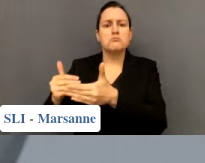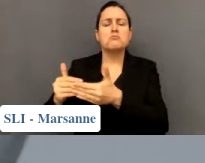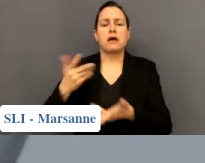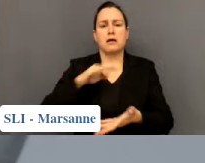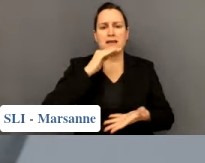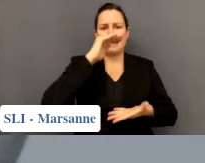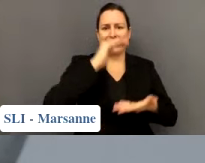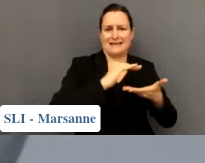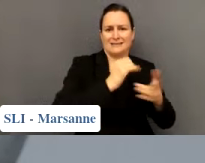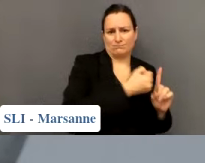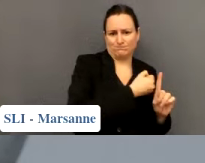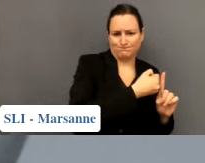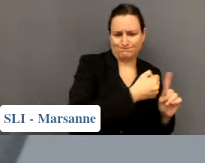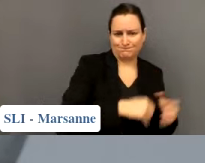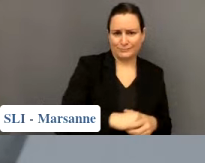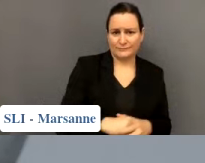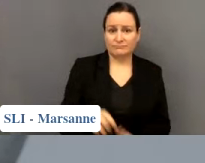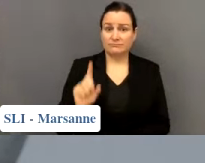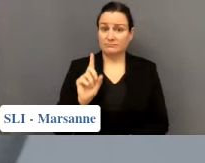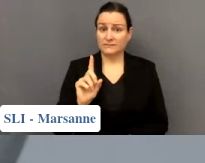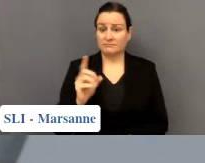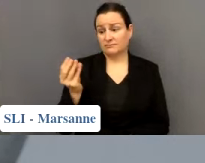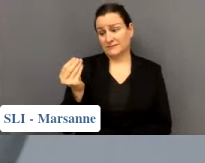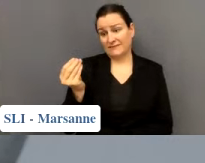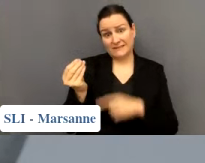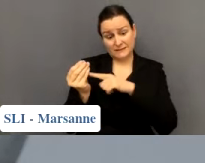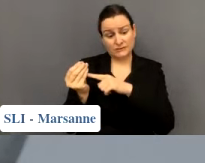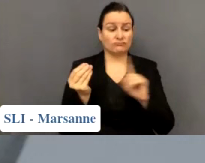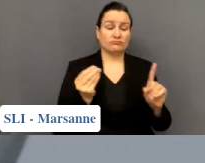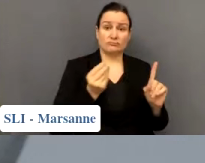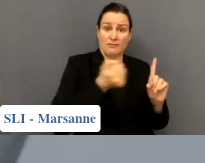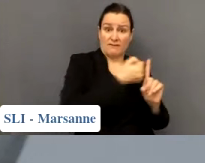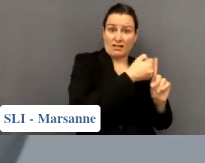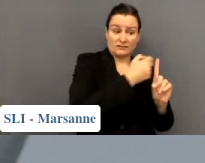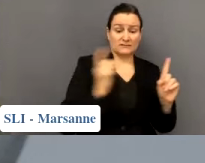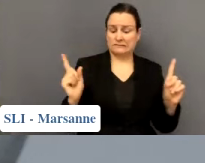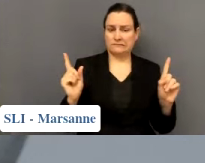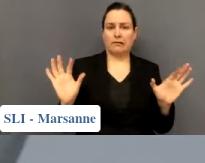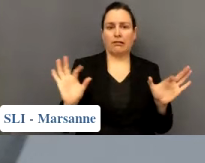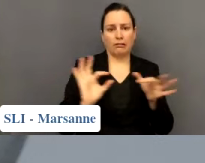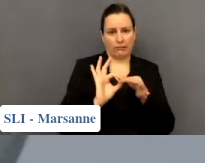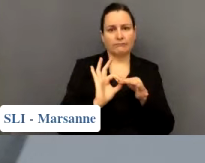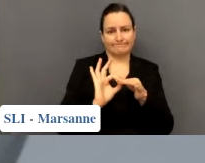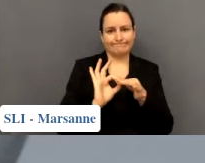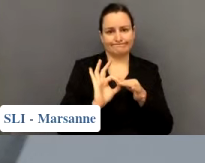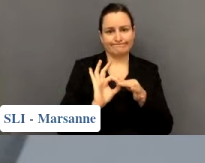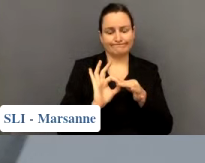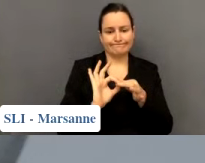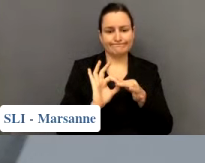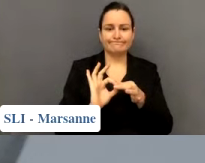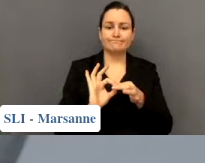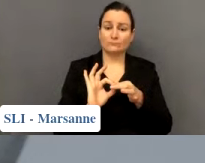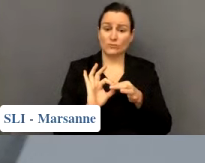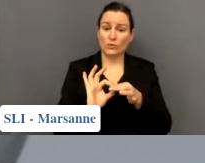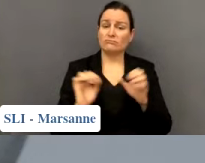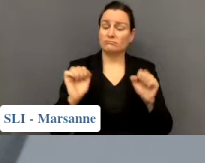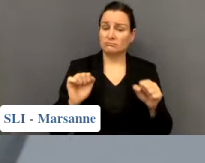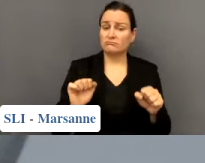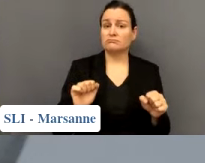the entanglement between violence and financial stress. The way both violence and economic hardship can occur in acute moments